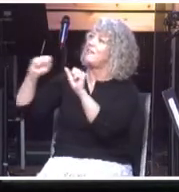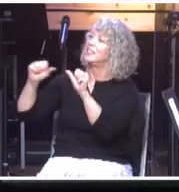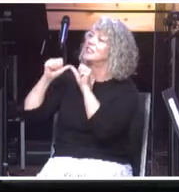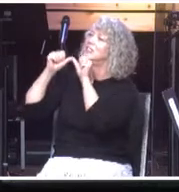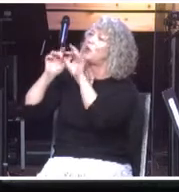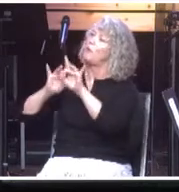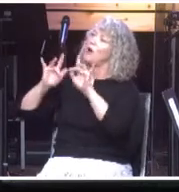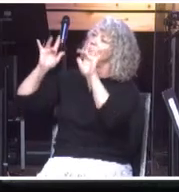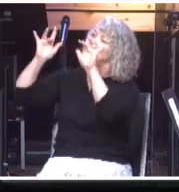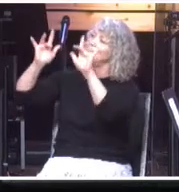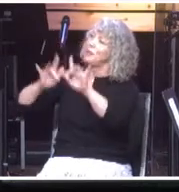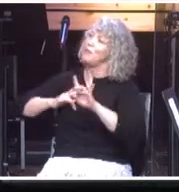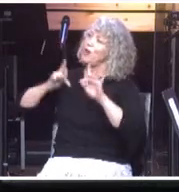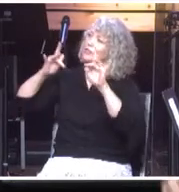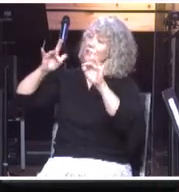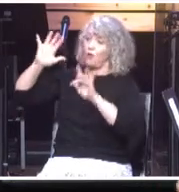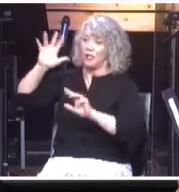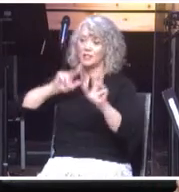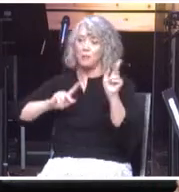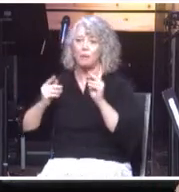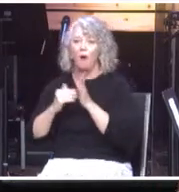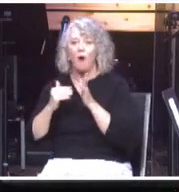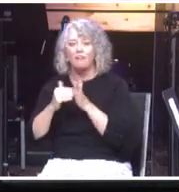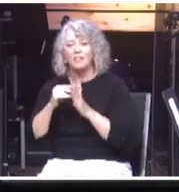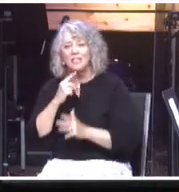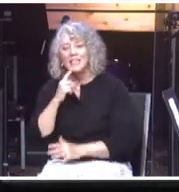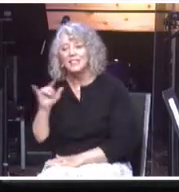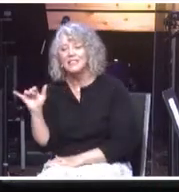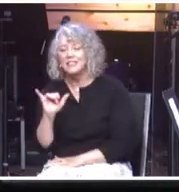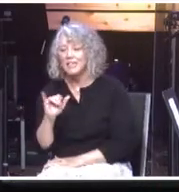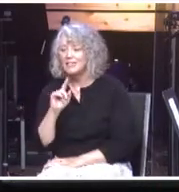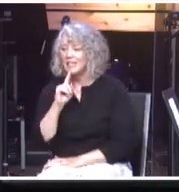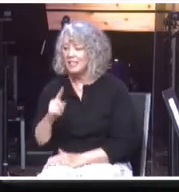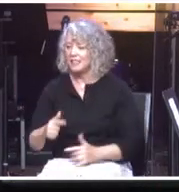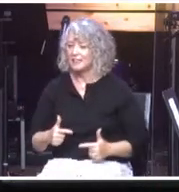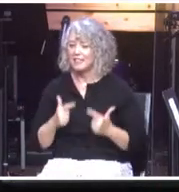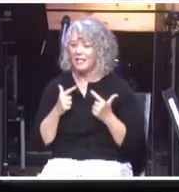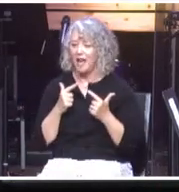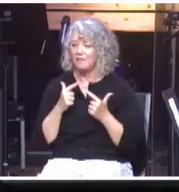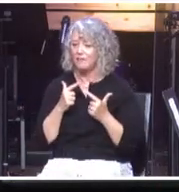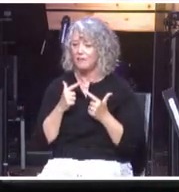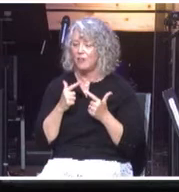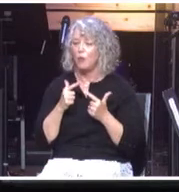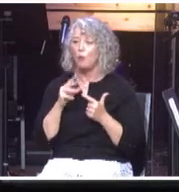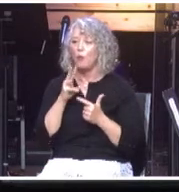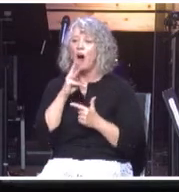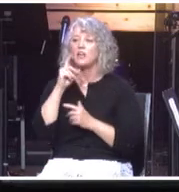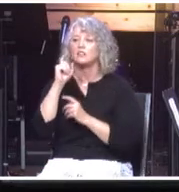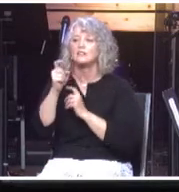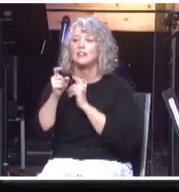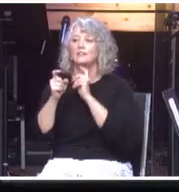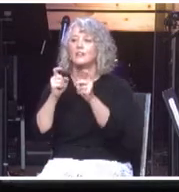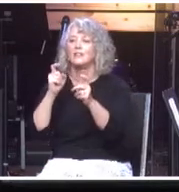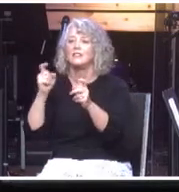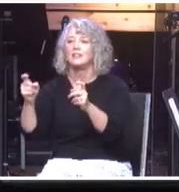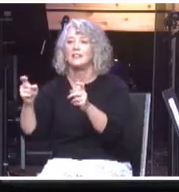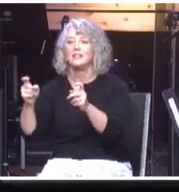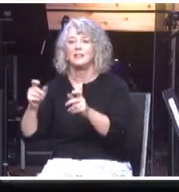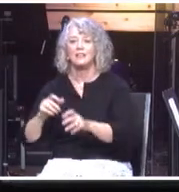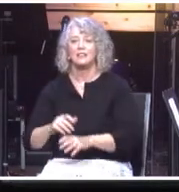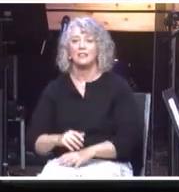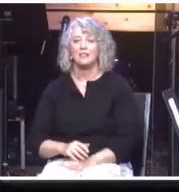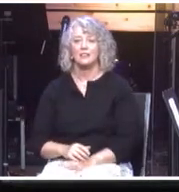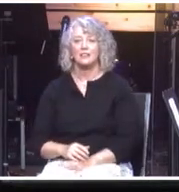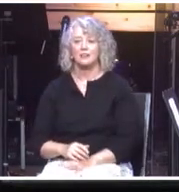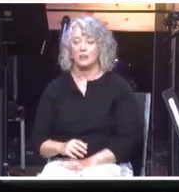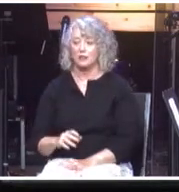people. It's very frequently described as life-giving water. See that in the prophets. Where there is life,